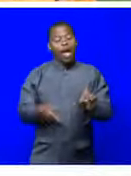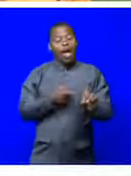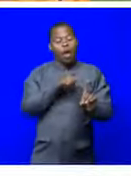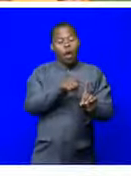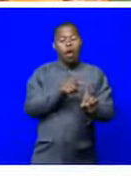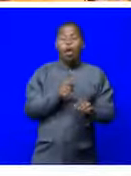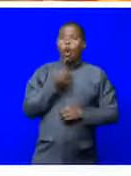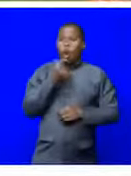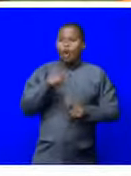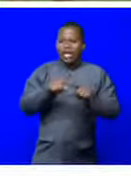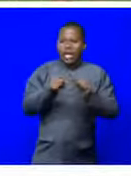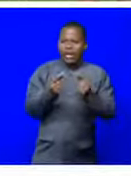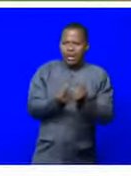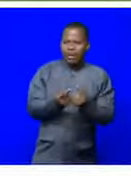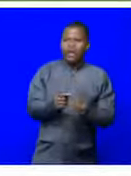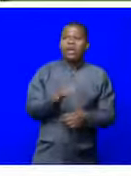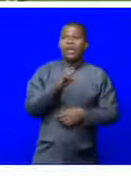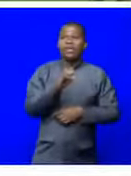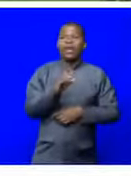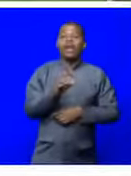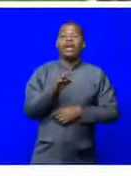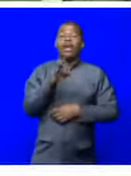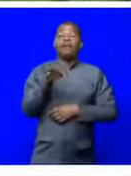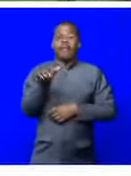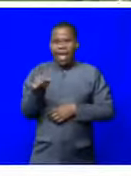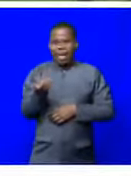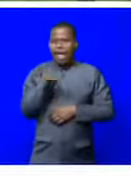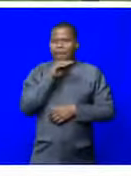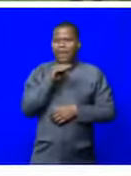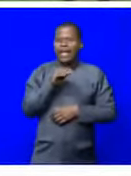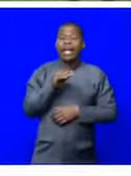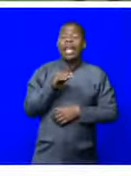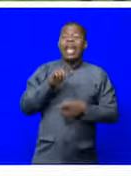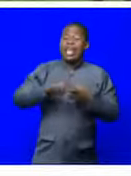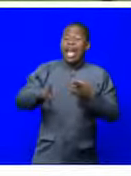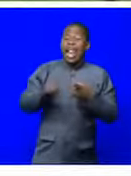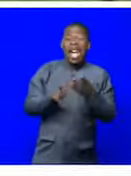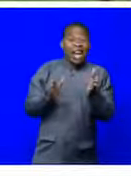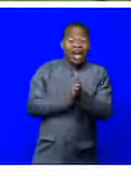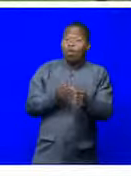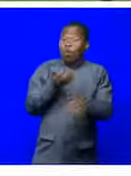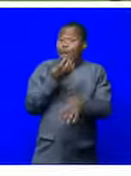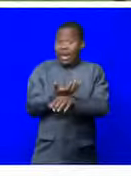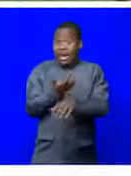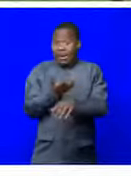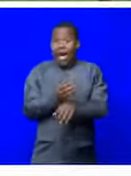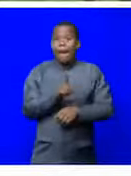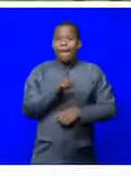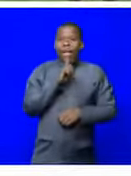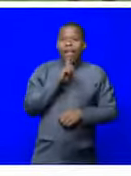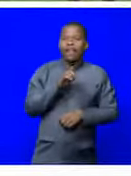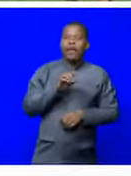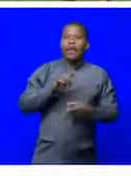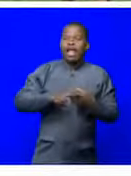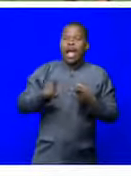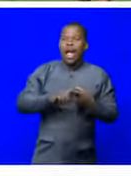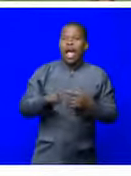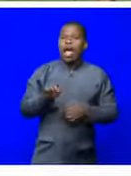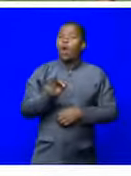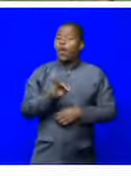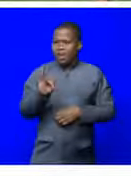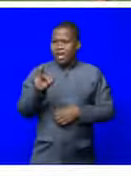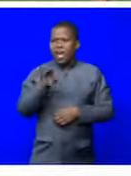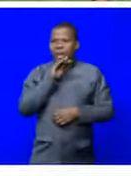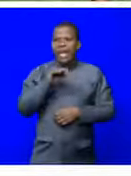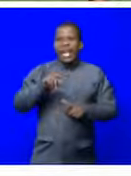uthi licembu leCWFA lingilamanye lemacembu lalikhuni ukudlala nawo, kanti kungako emlenteni wesibili kumele ukuthi